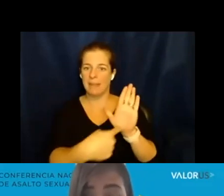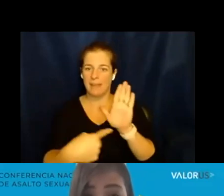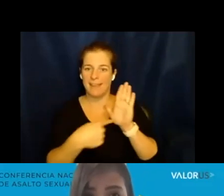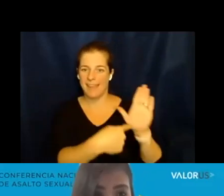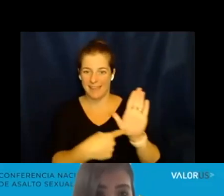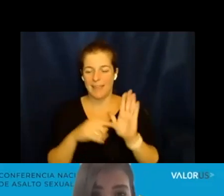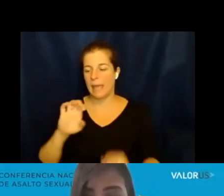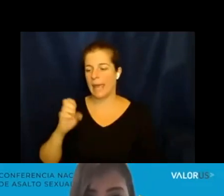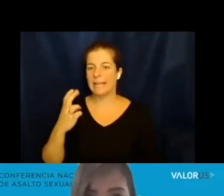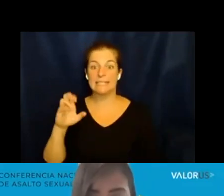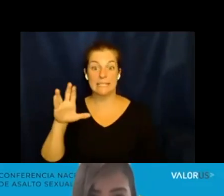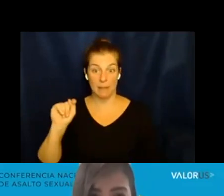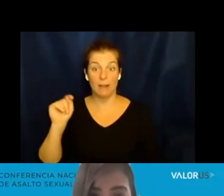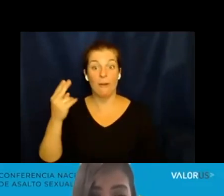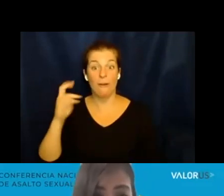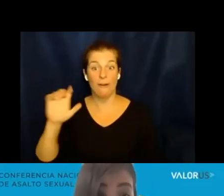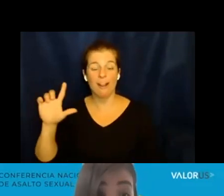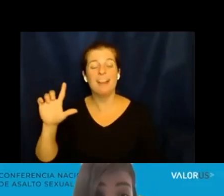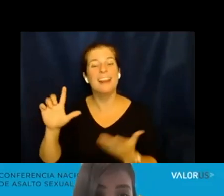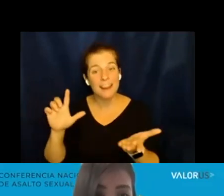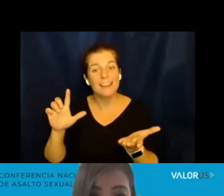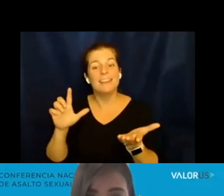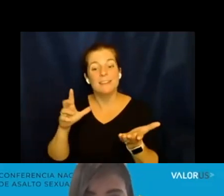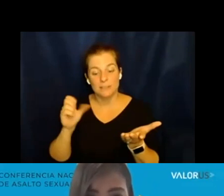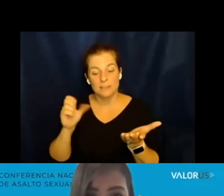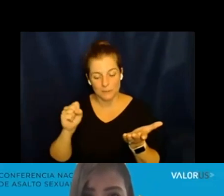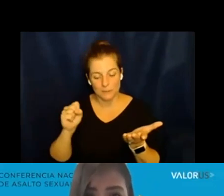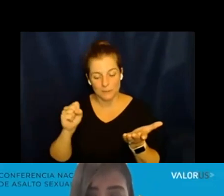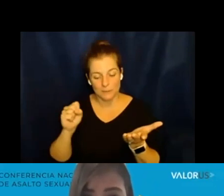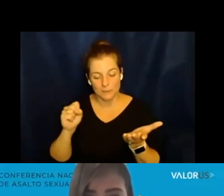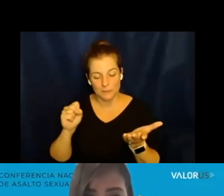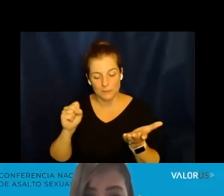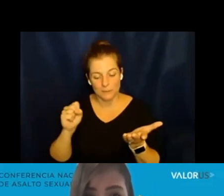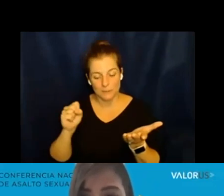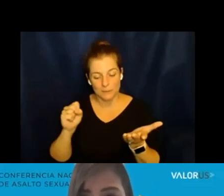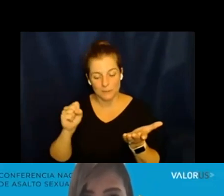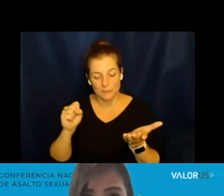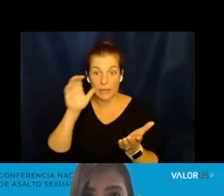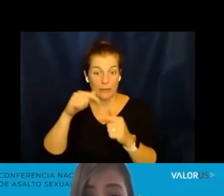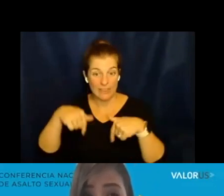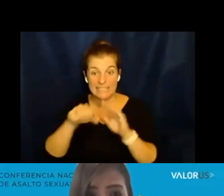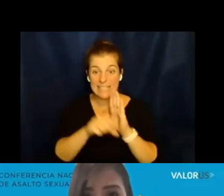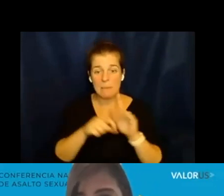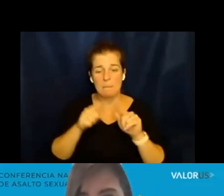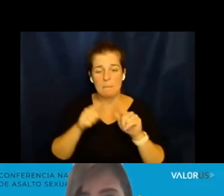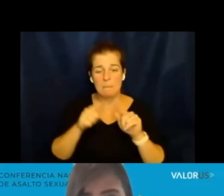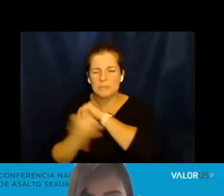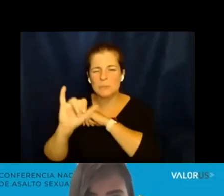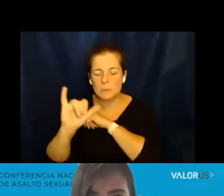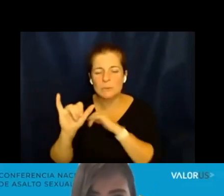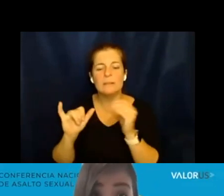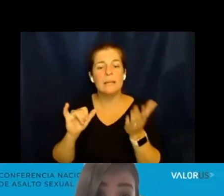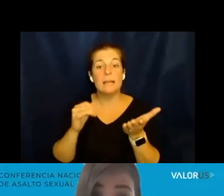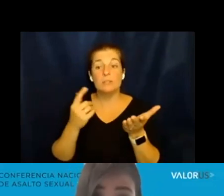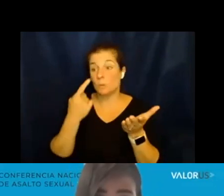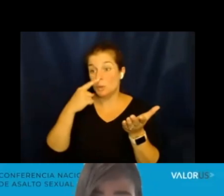those agencies who are working not just here in this state, but throughout the entire country. So, I want for you to take a moment to